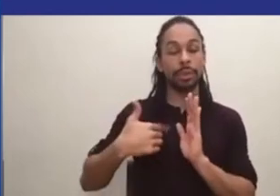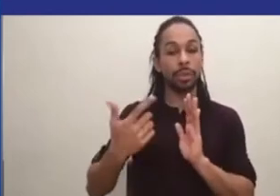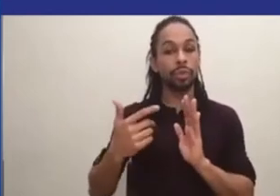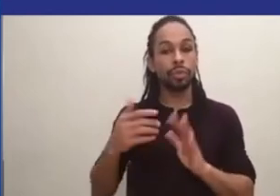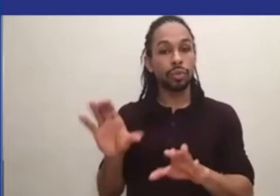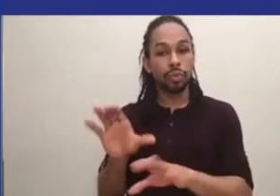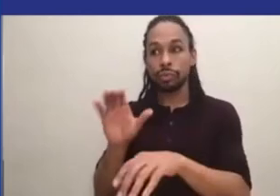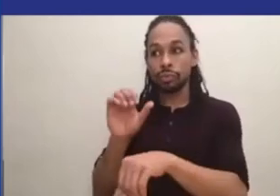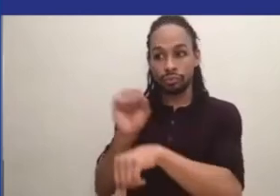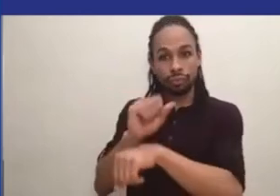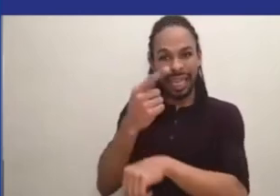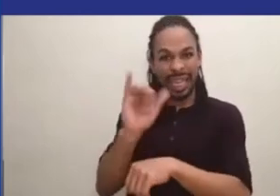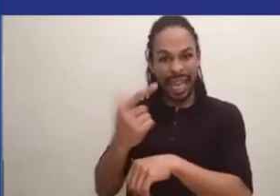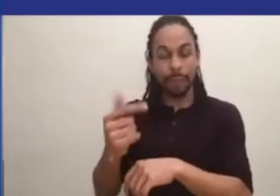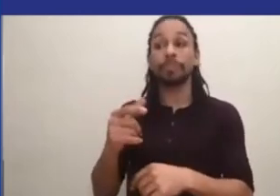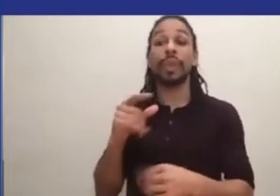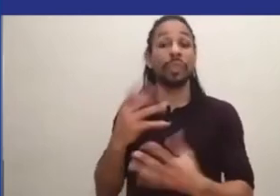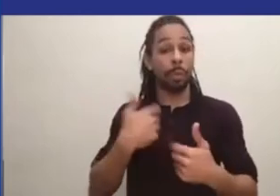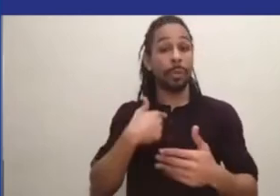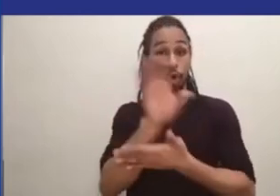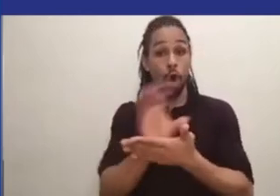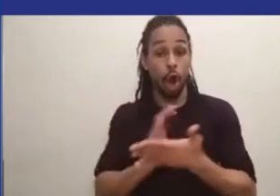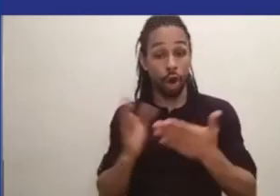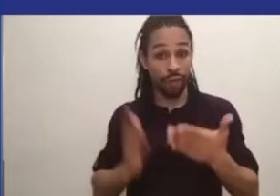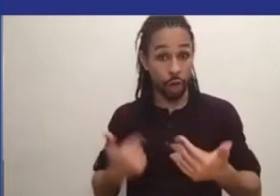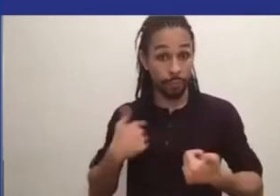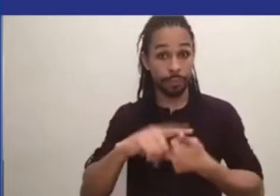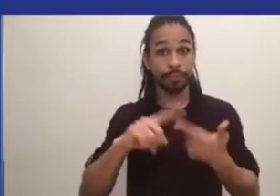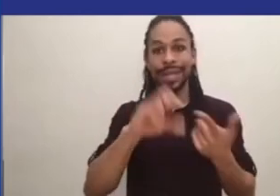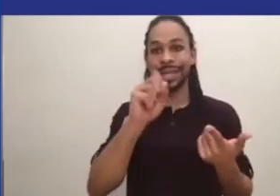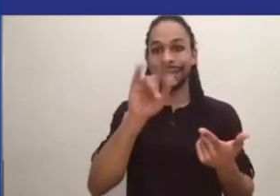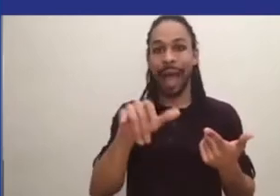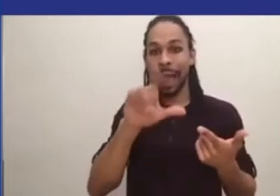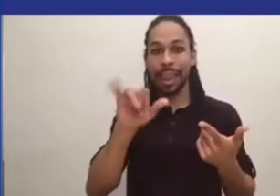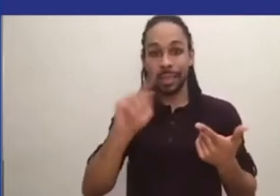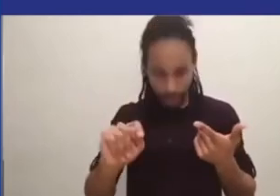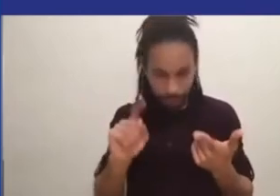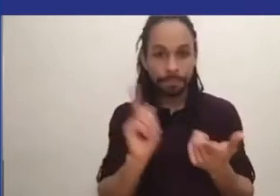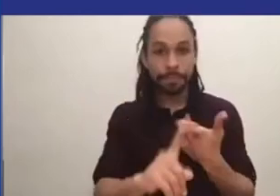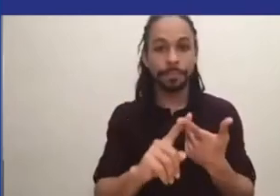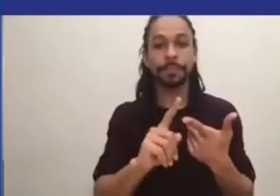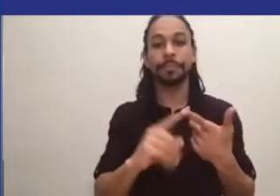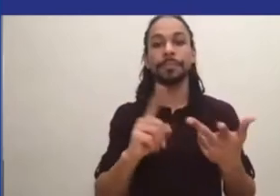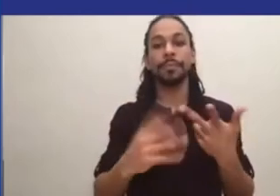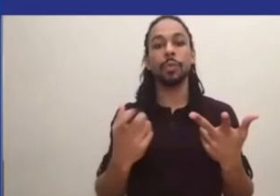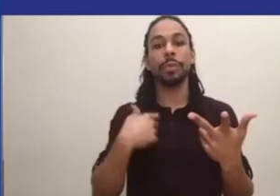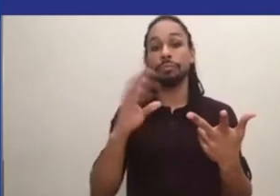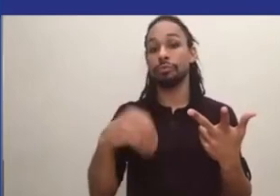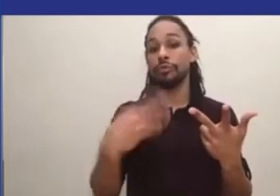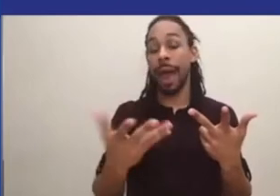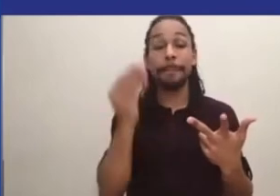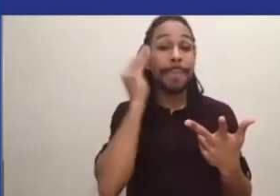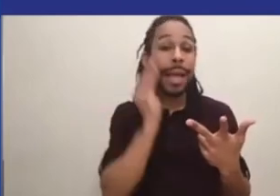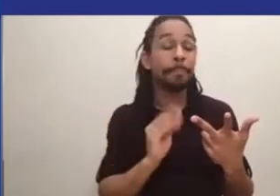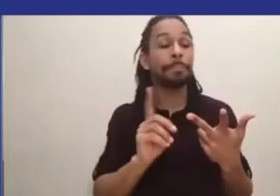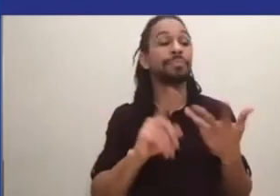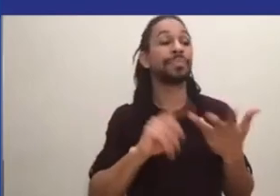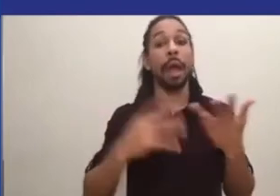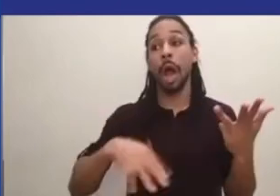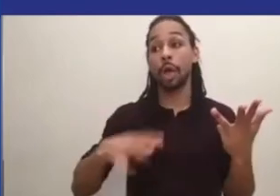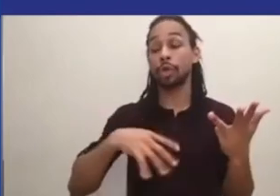the choreographer, the stylist, because I'm also a stylist. So they wanted me to provide the makeup, the costuming,